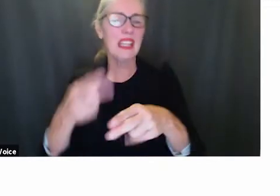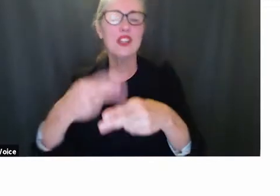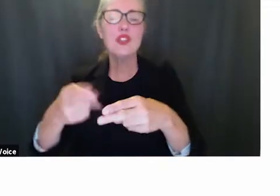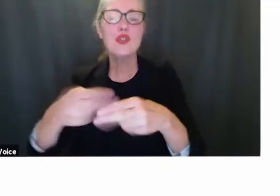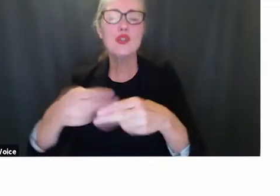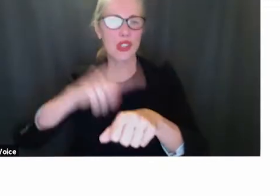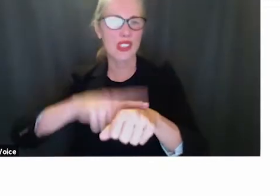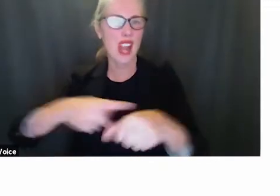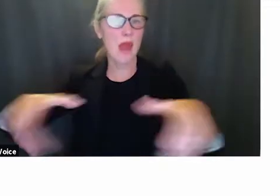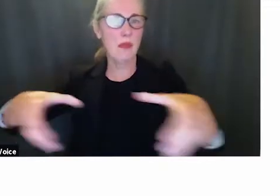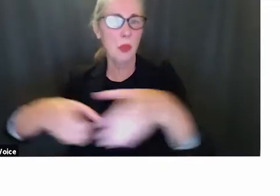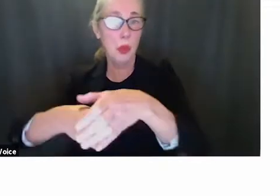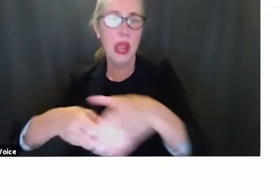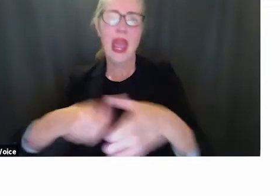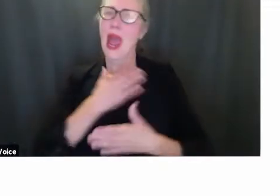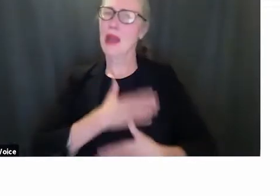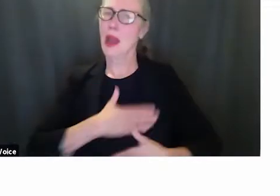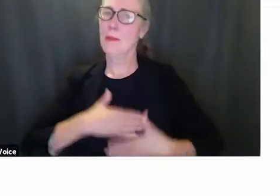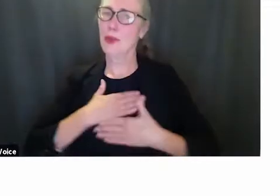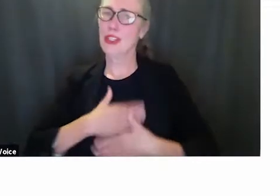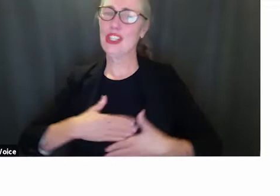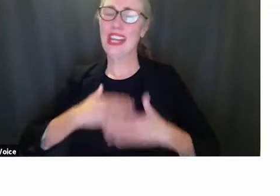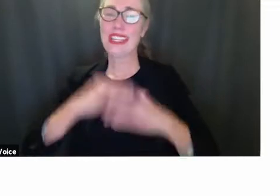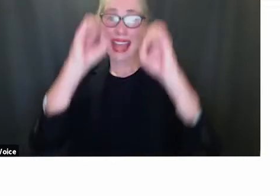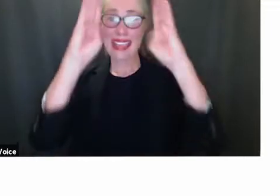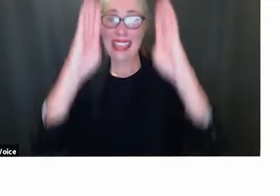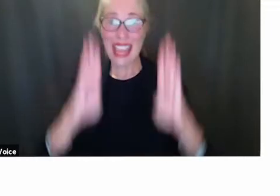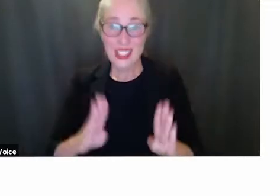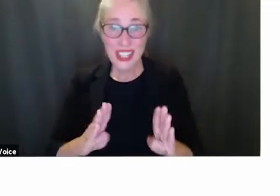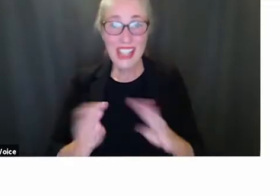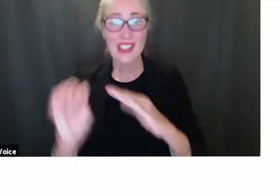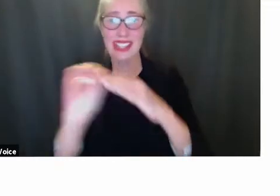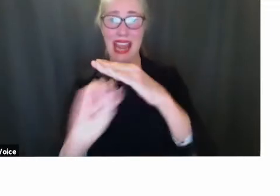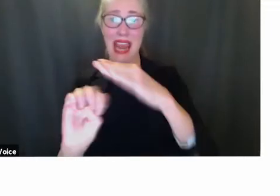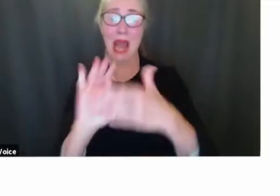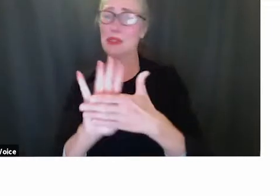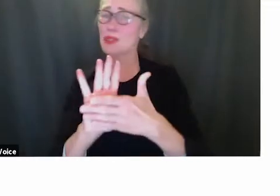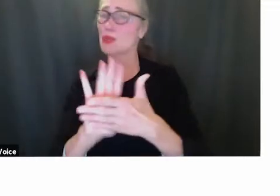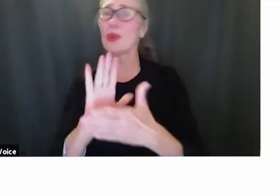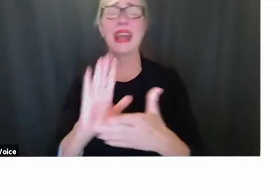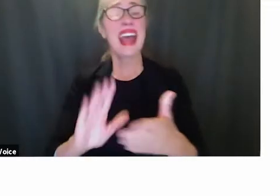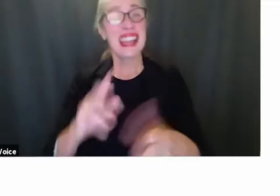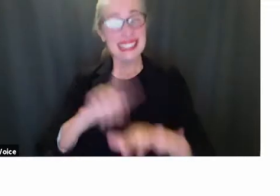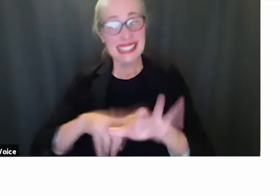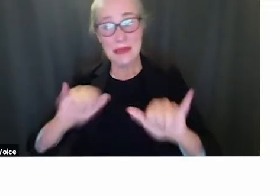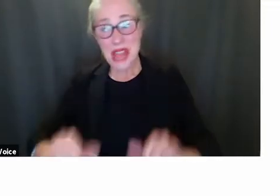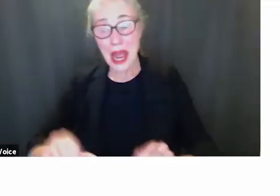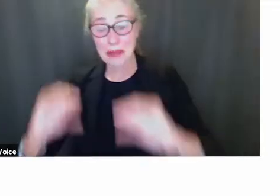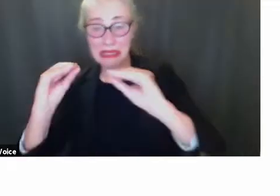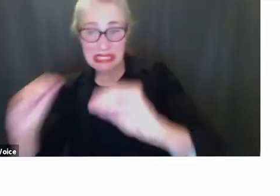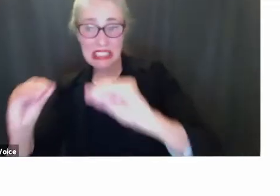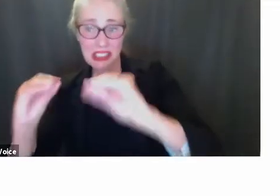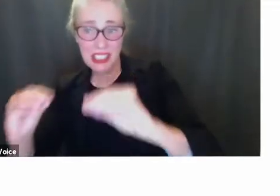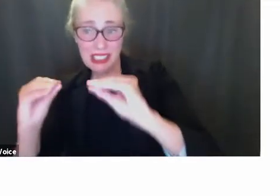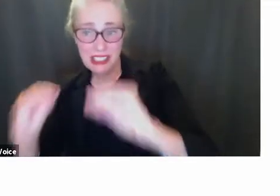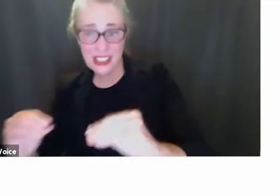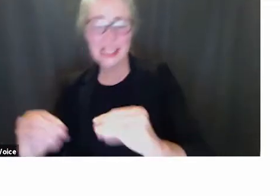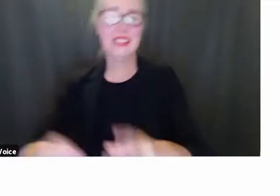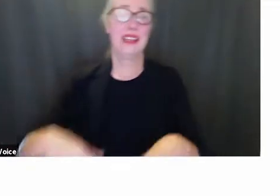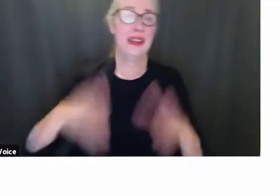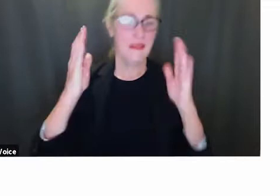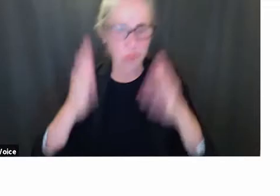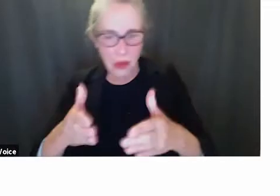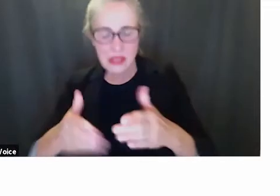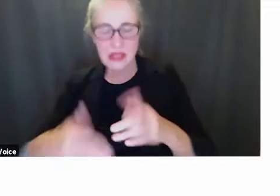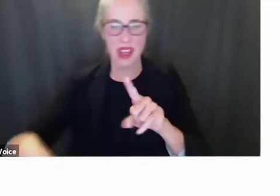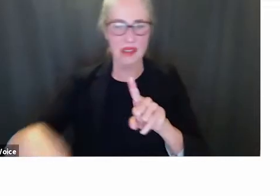their teams who have taken on this big responsibility while at the same time attending to positive cases